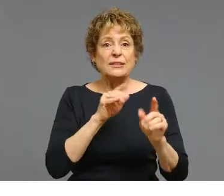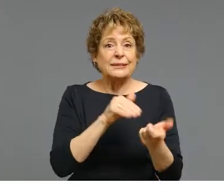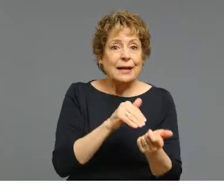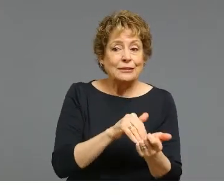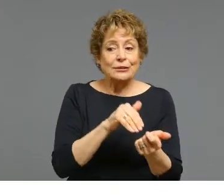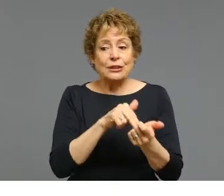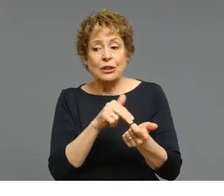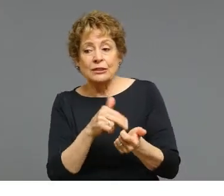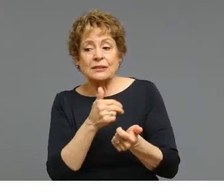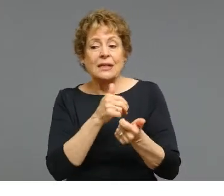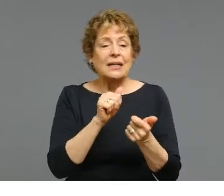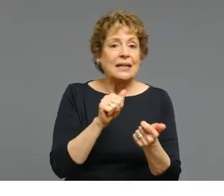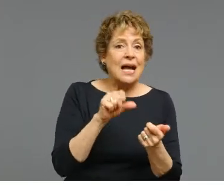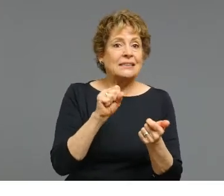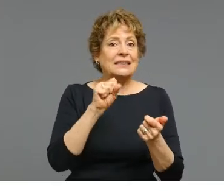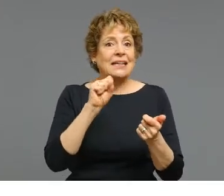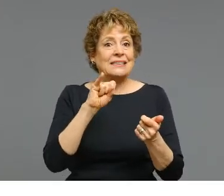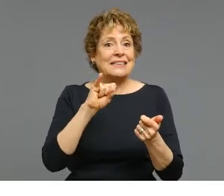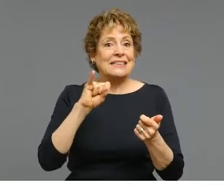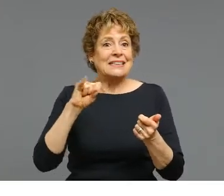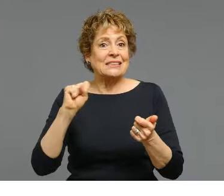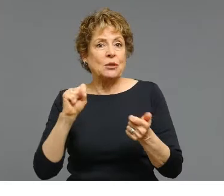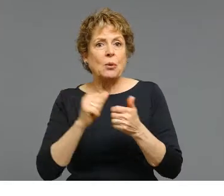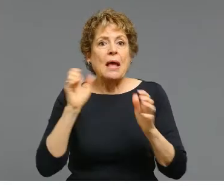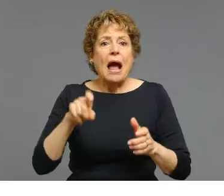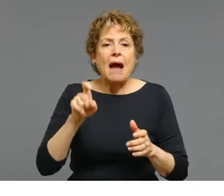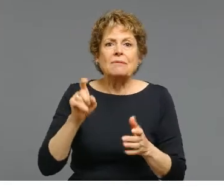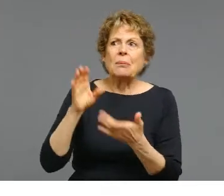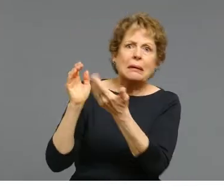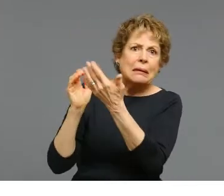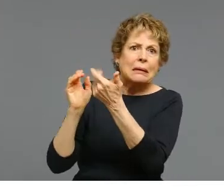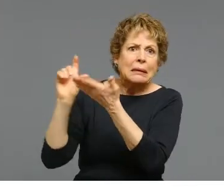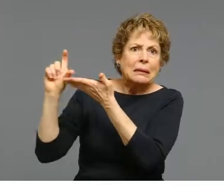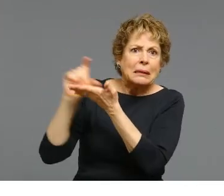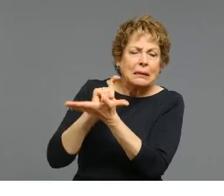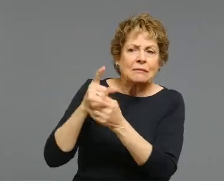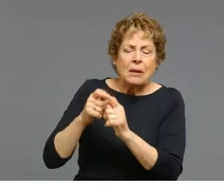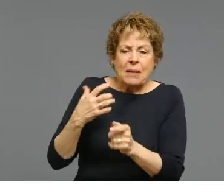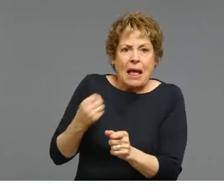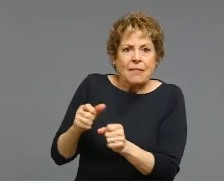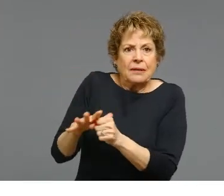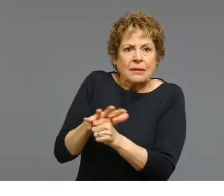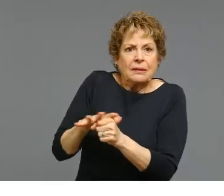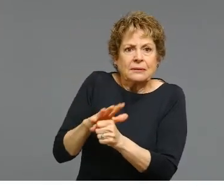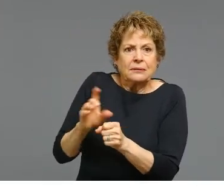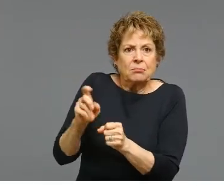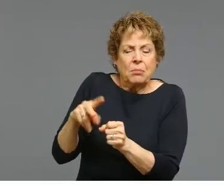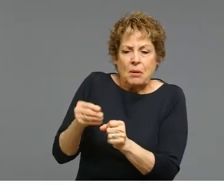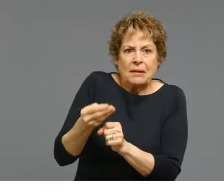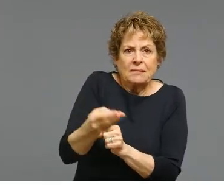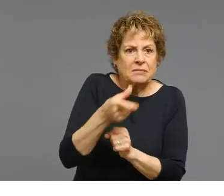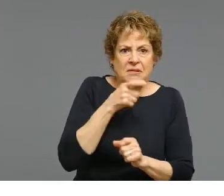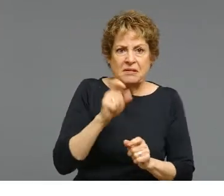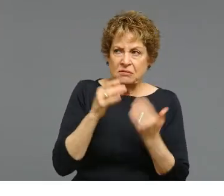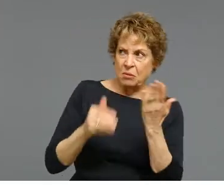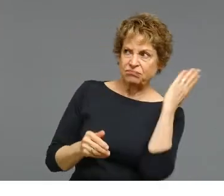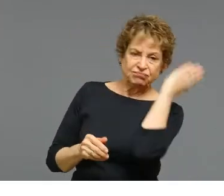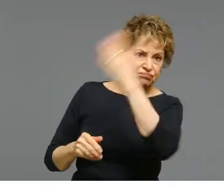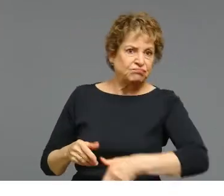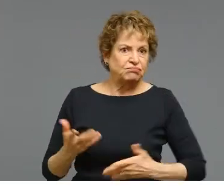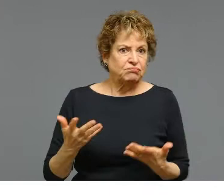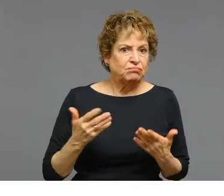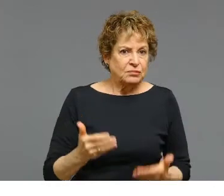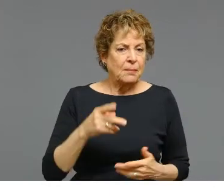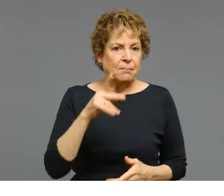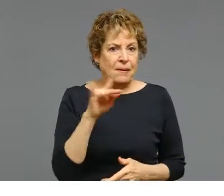health department. We have made Pfizer, Moderna, and Janssen available to all providers. As of this